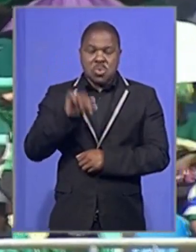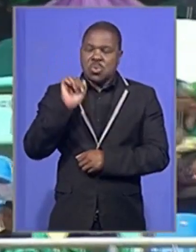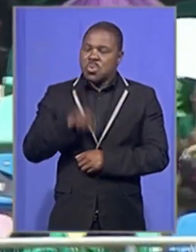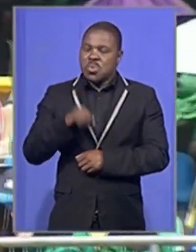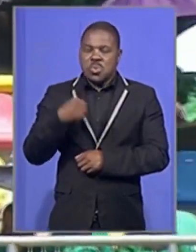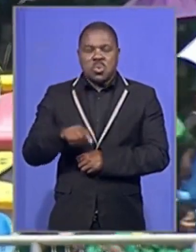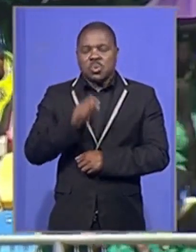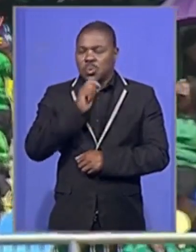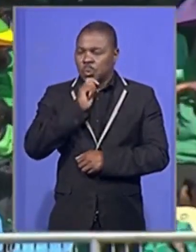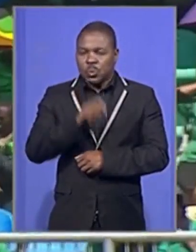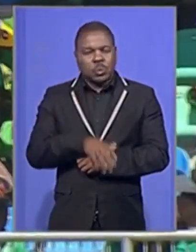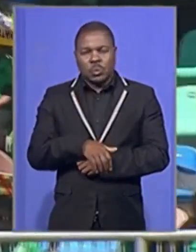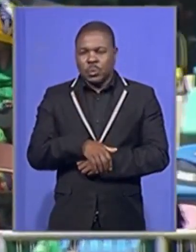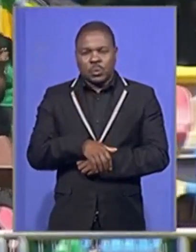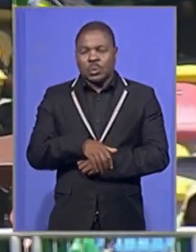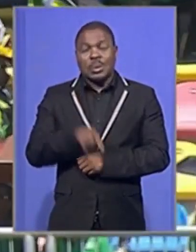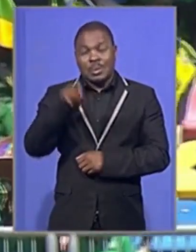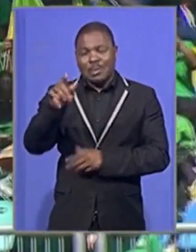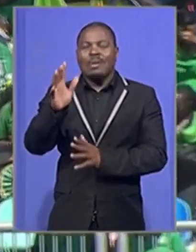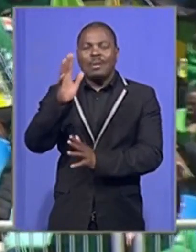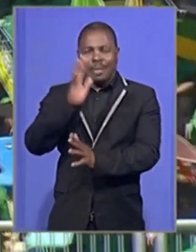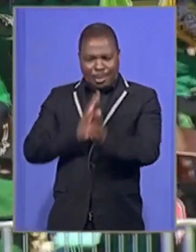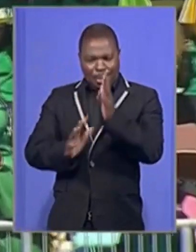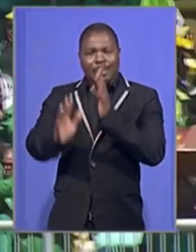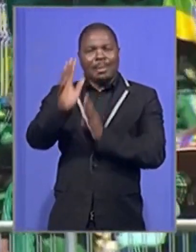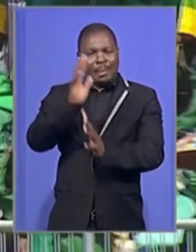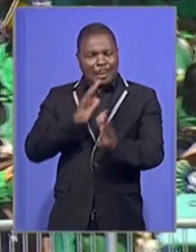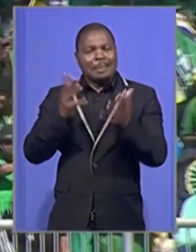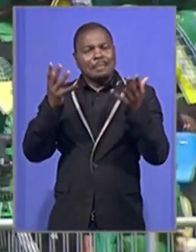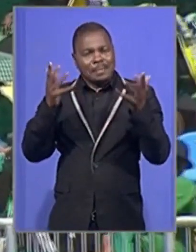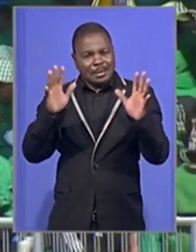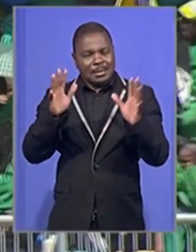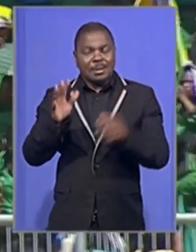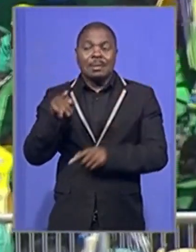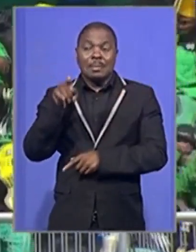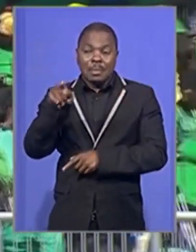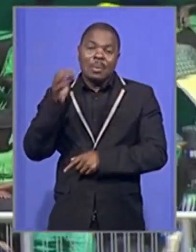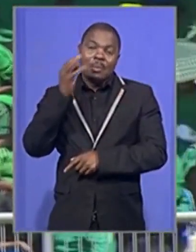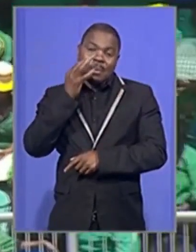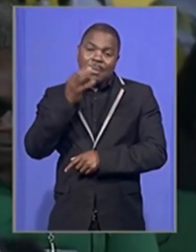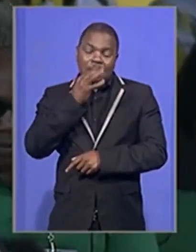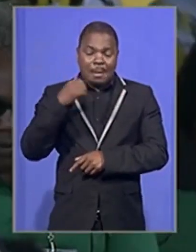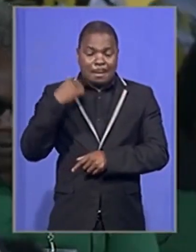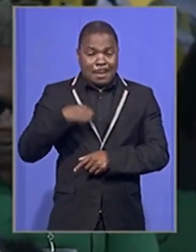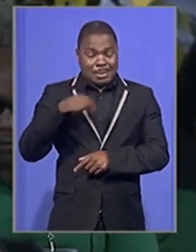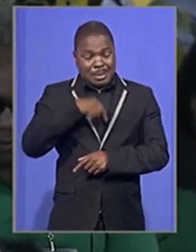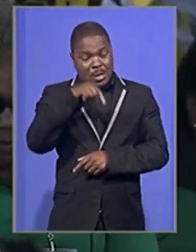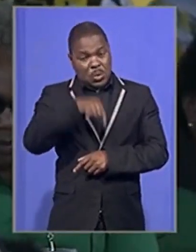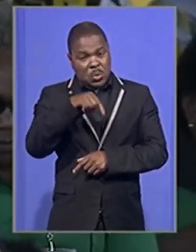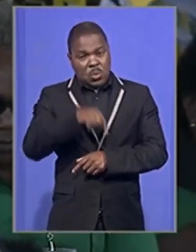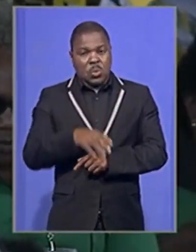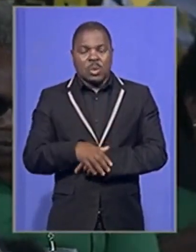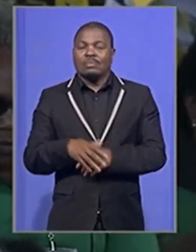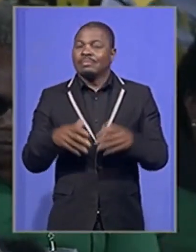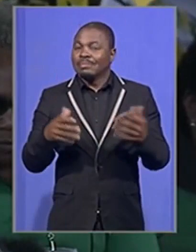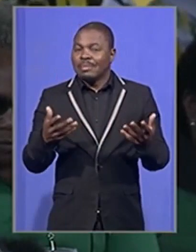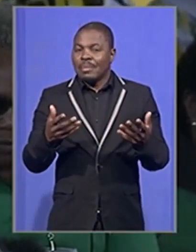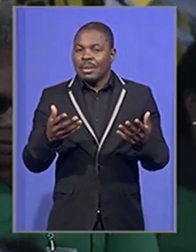nnete ba ile ba njwetsa hore masepala ono hona le hore